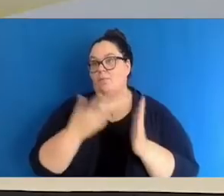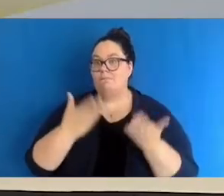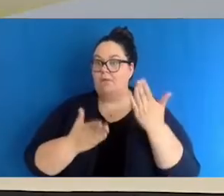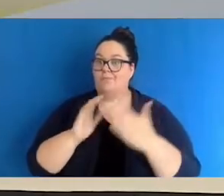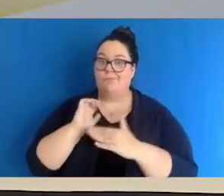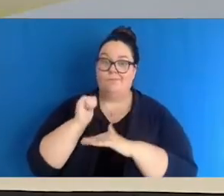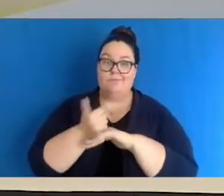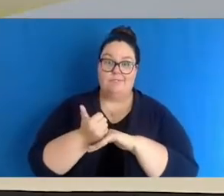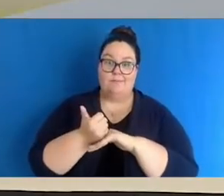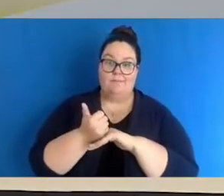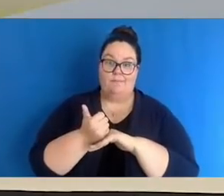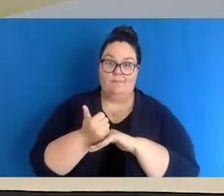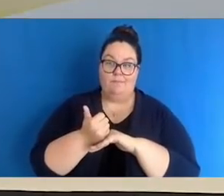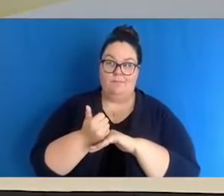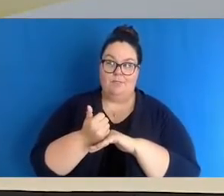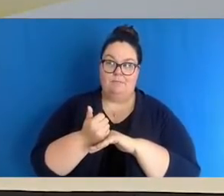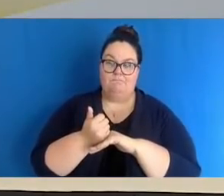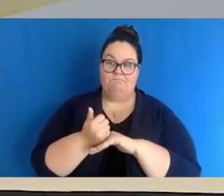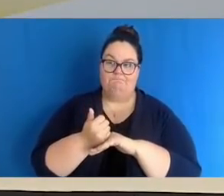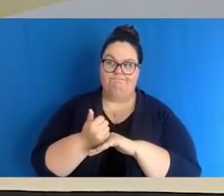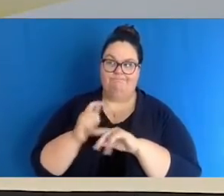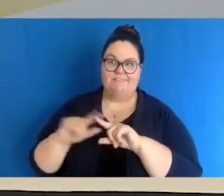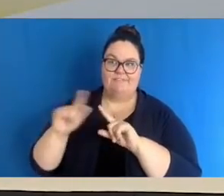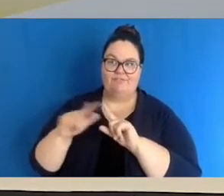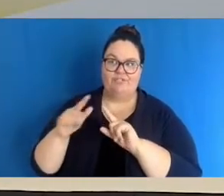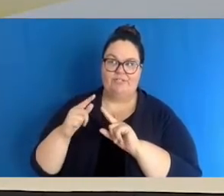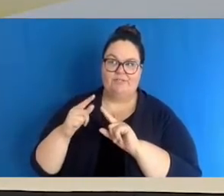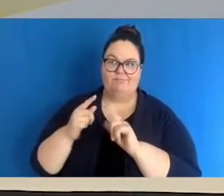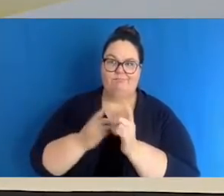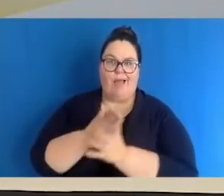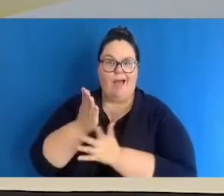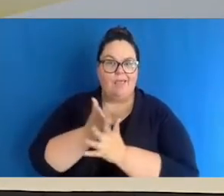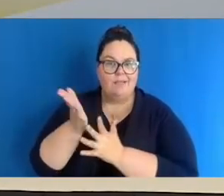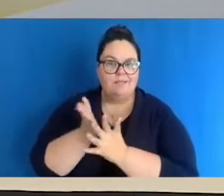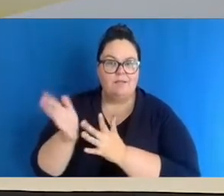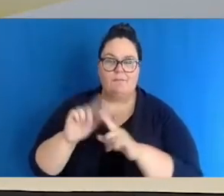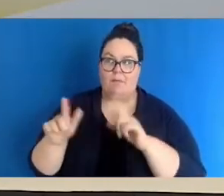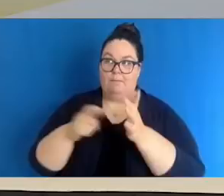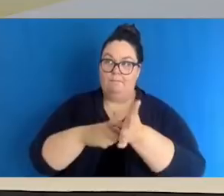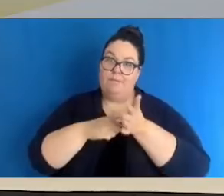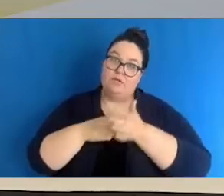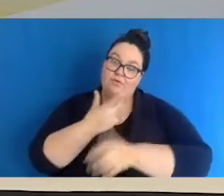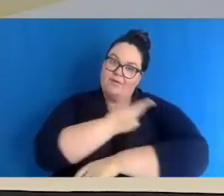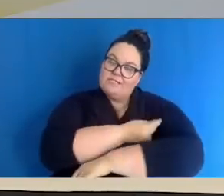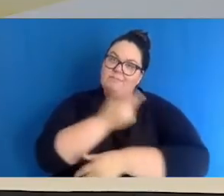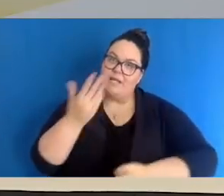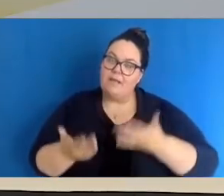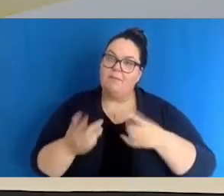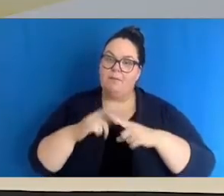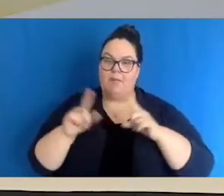to explore that. But in terms of mandatory vaccination, but we're